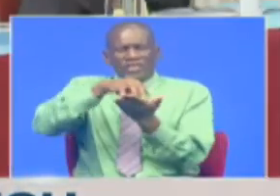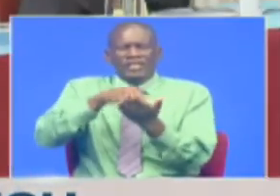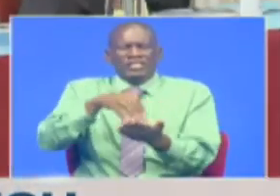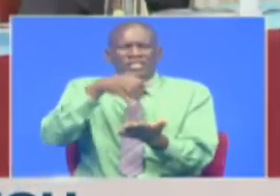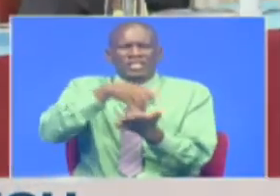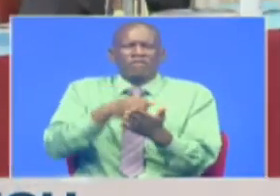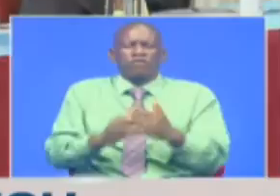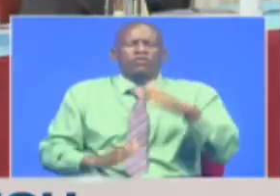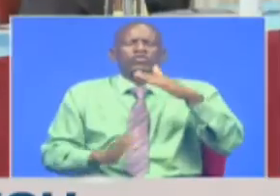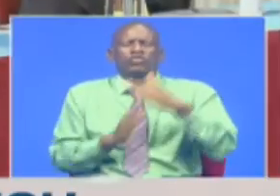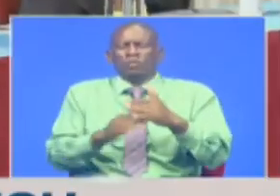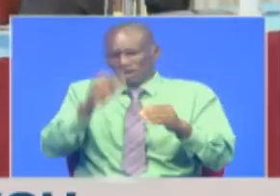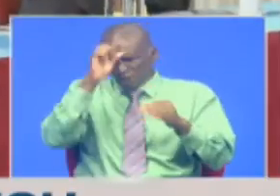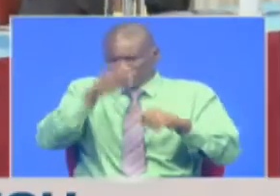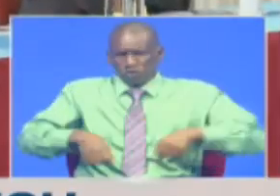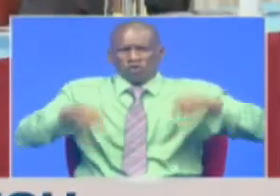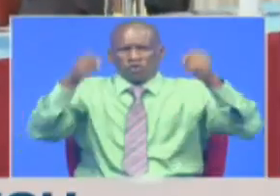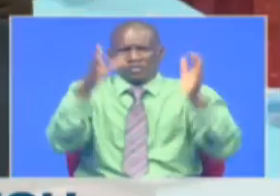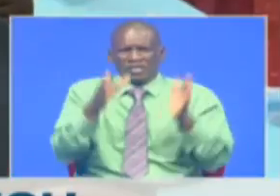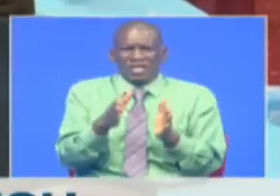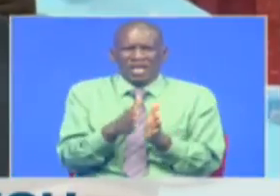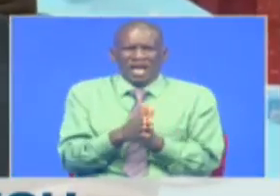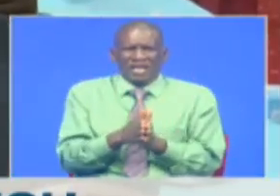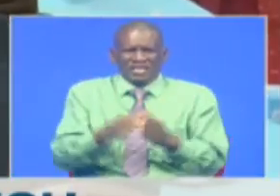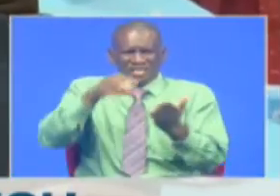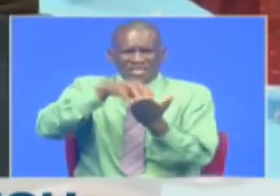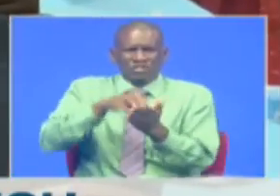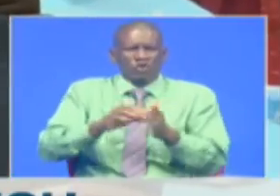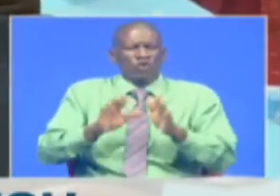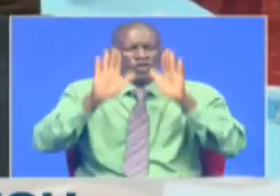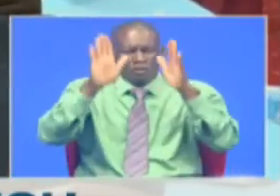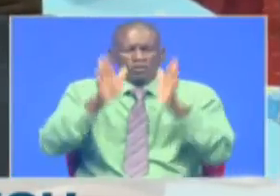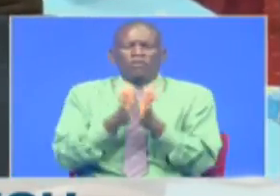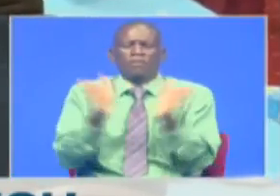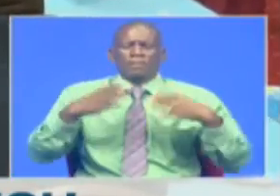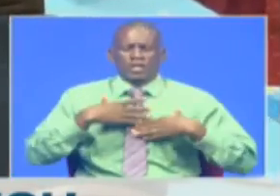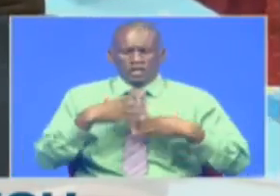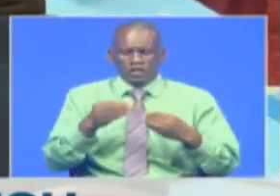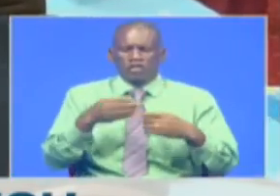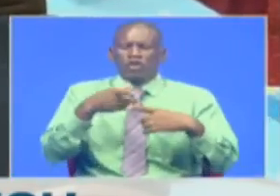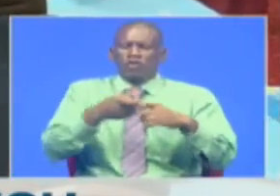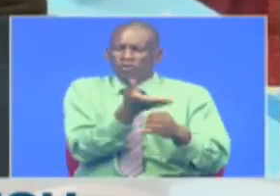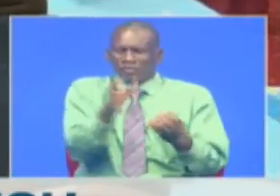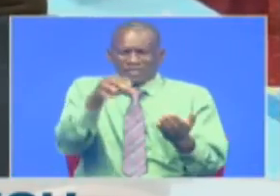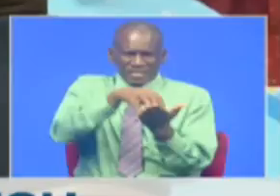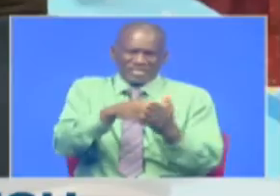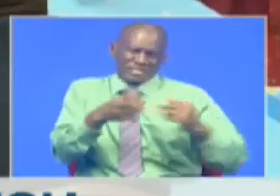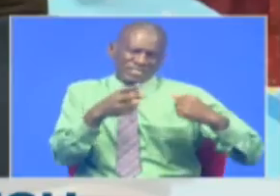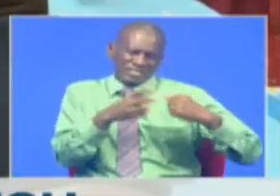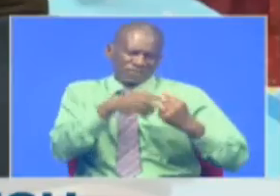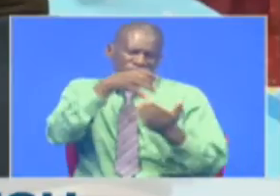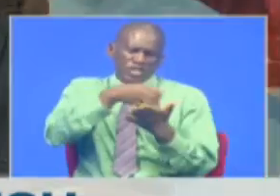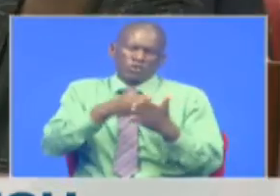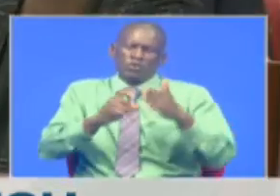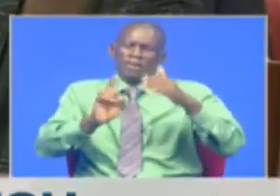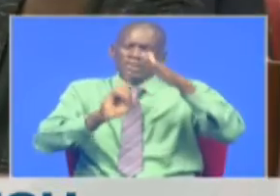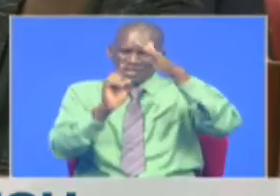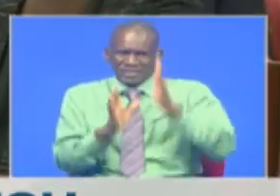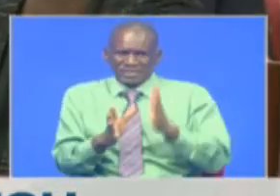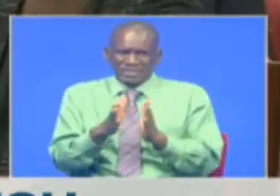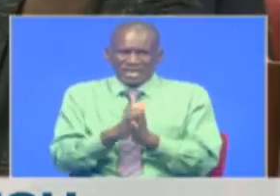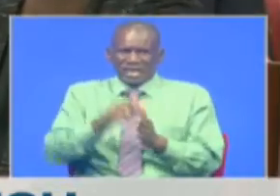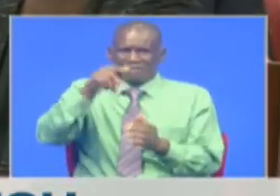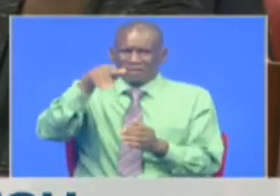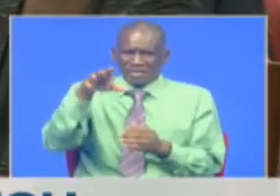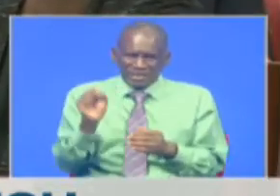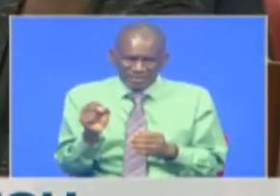and cases of significant public interest. Now, out of these cases, 7 involved cabinet secretaries and principal